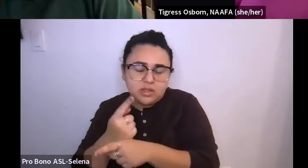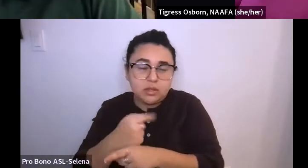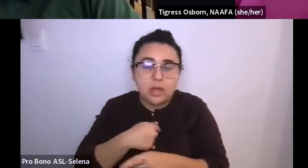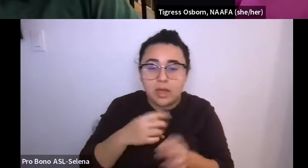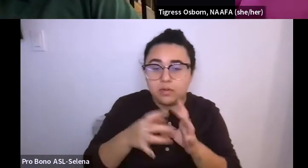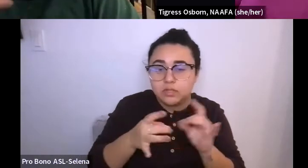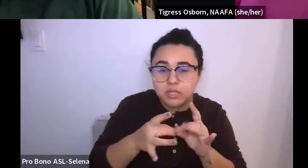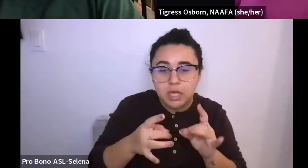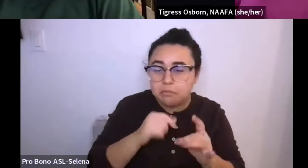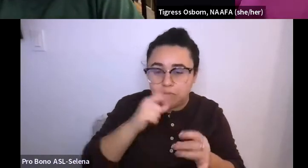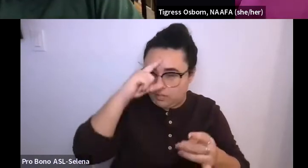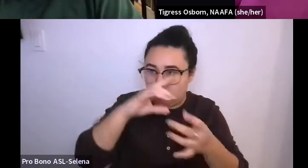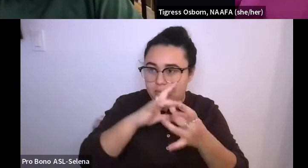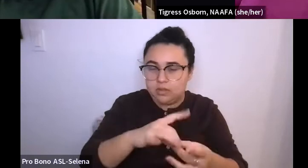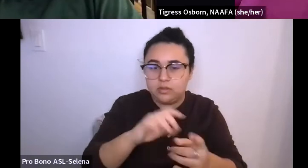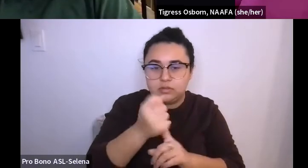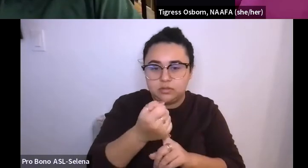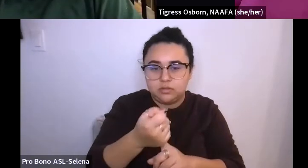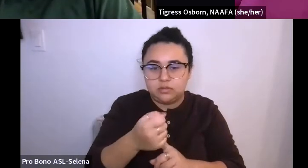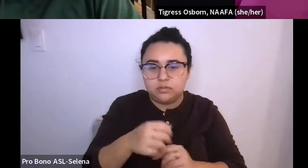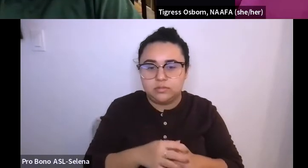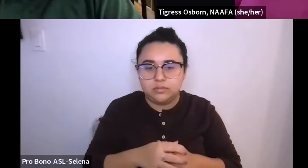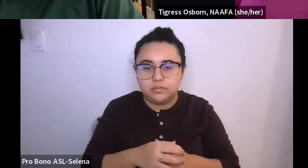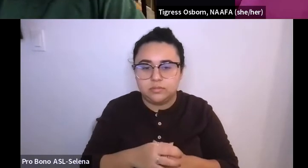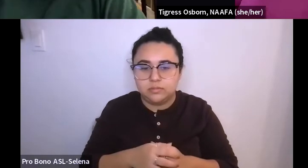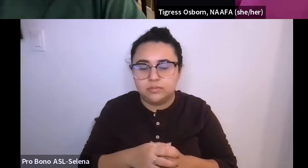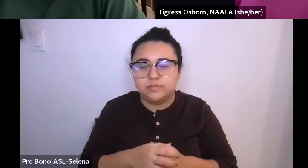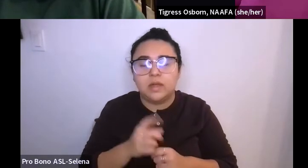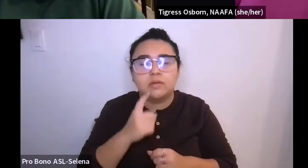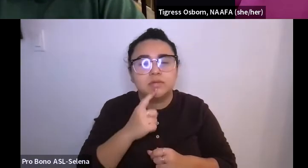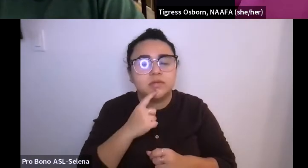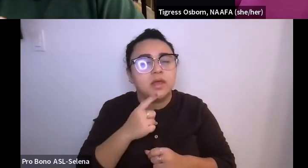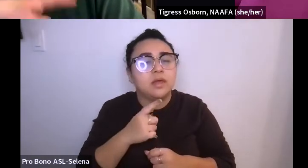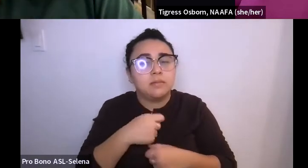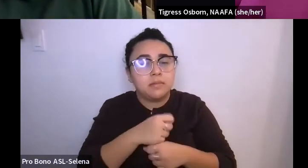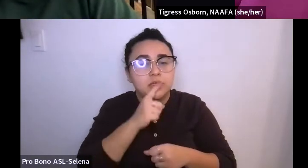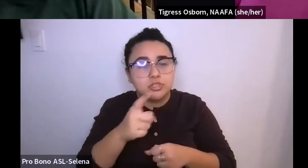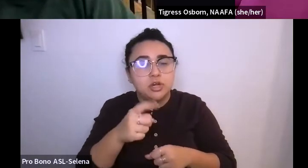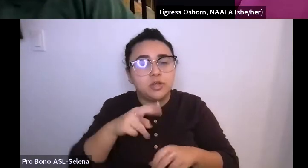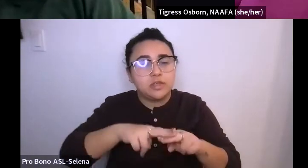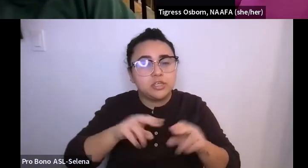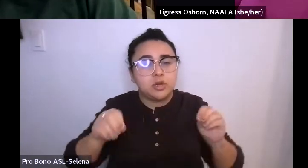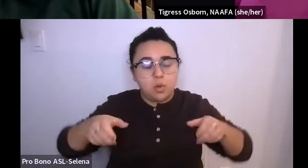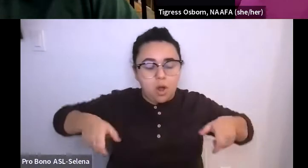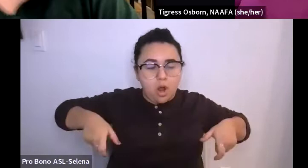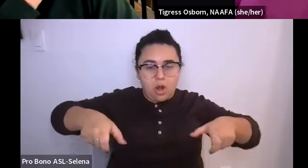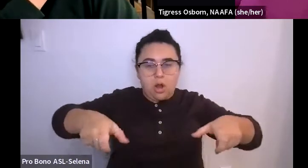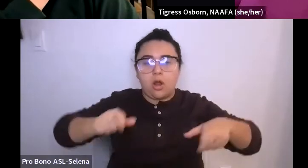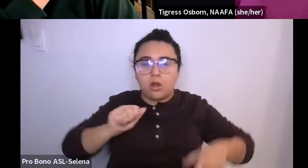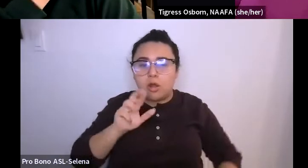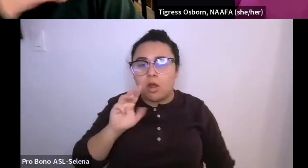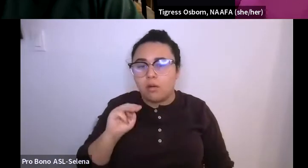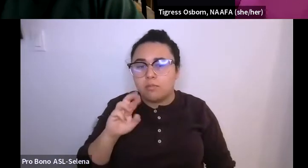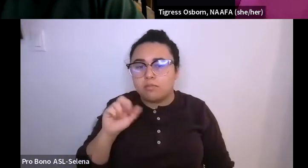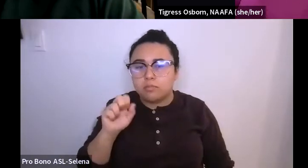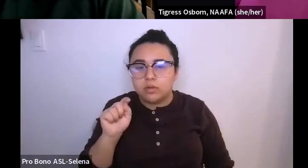about the situation, I'll just be like, oh, make sure it's a chair that doesn't have armrests, or are you sure that I don't want that